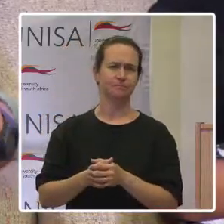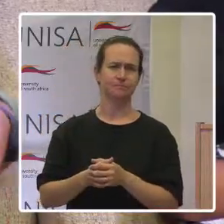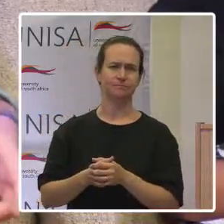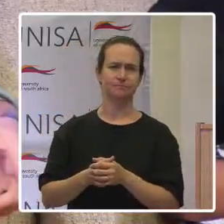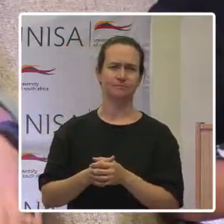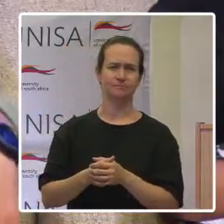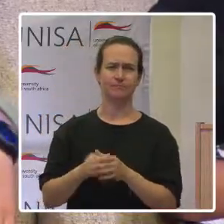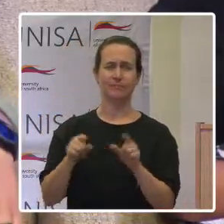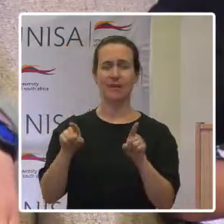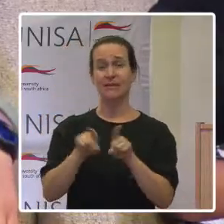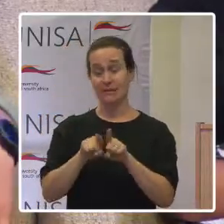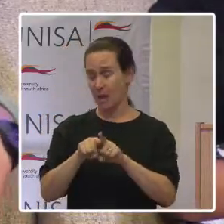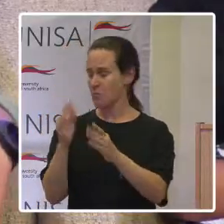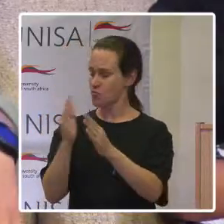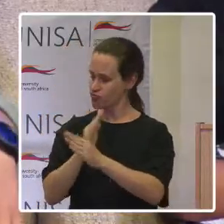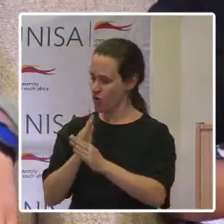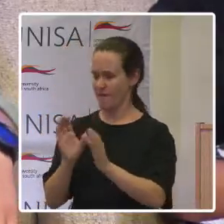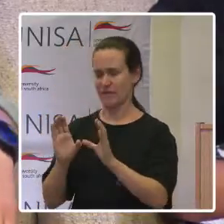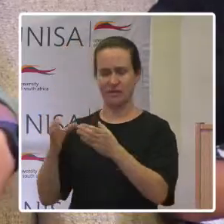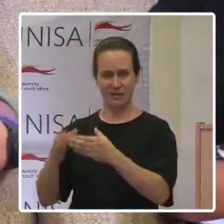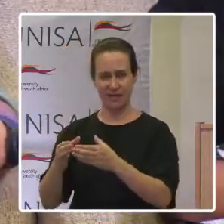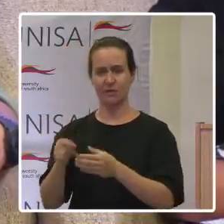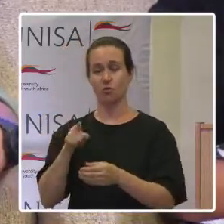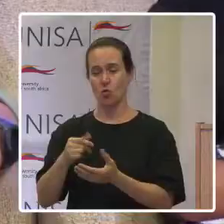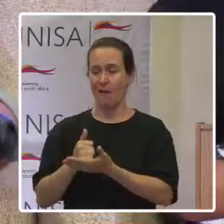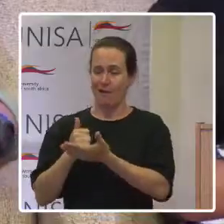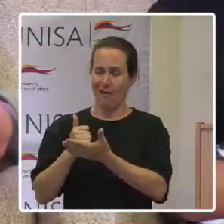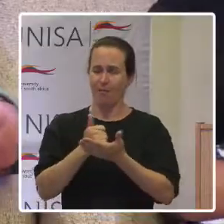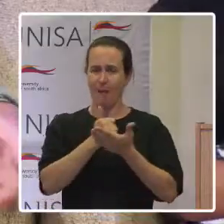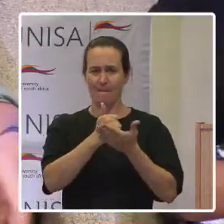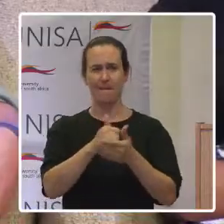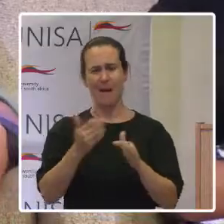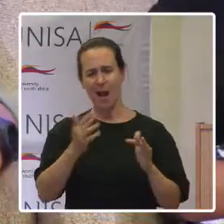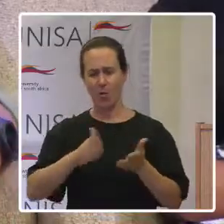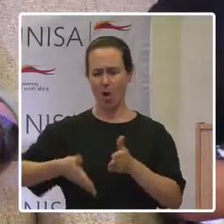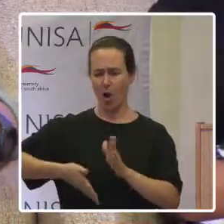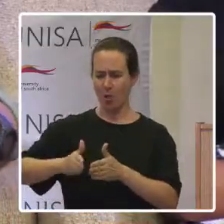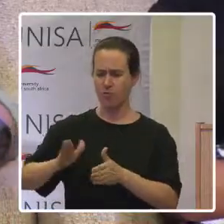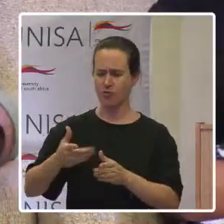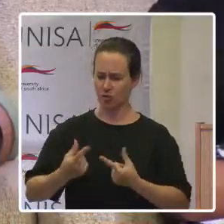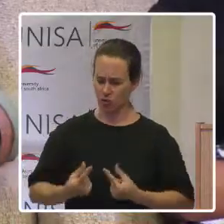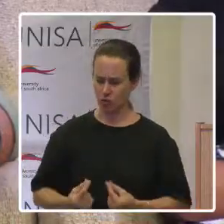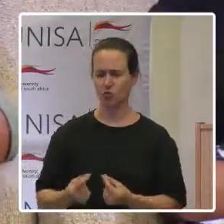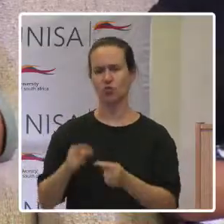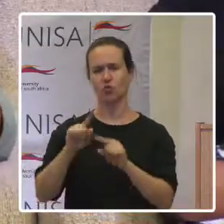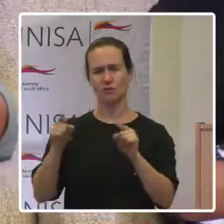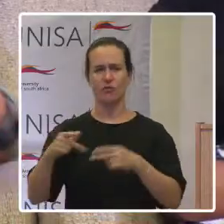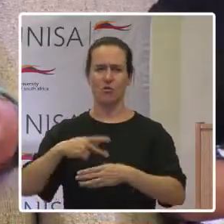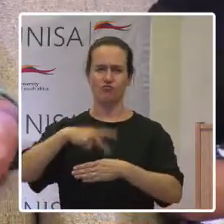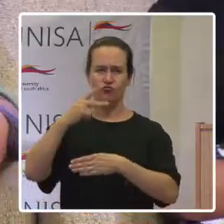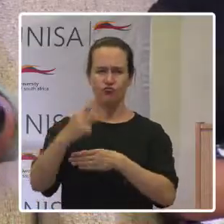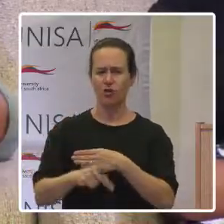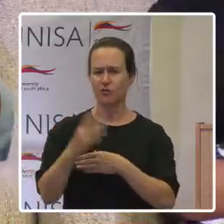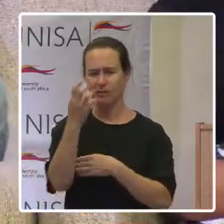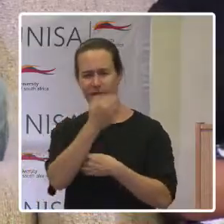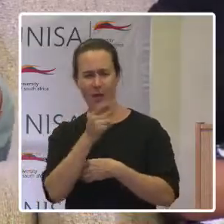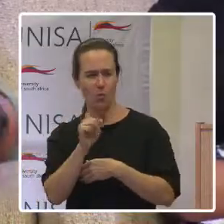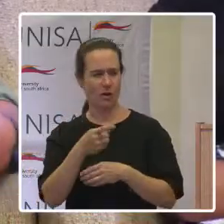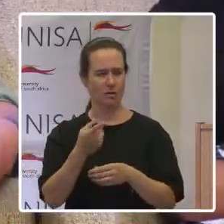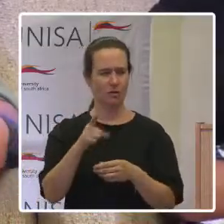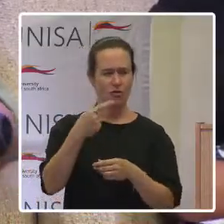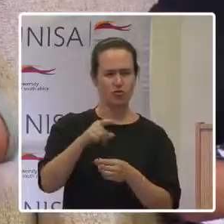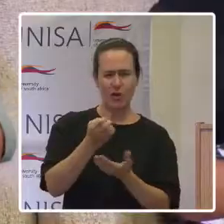as well as in the private sector, to assist in operational implementation of projects, finding the right equipment,